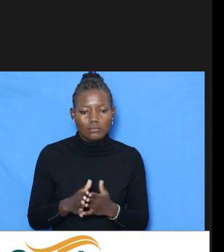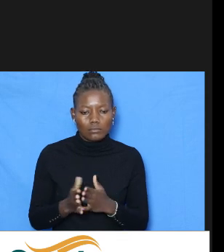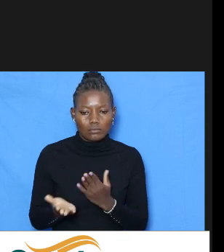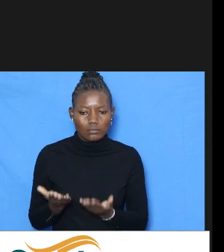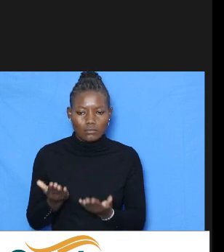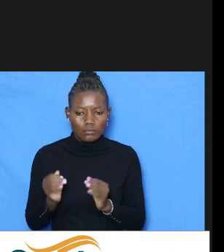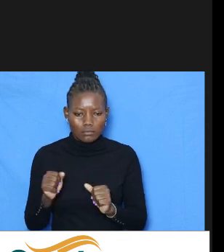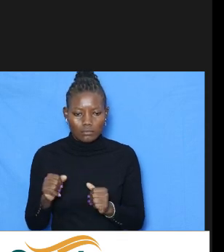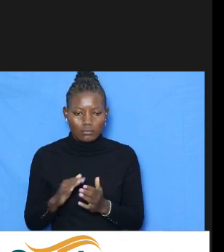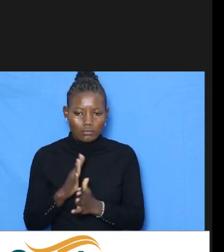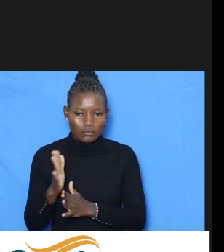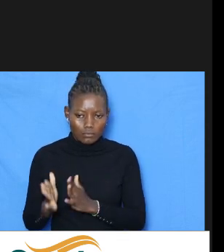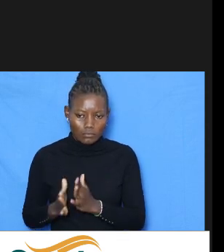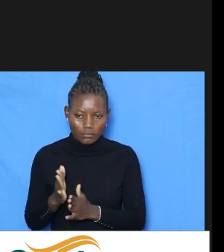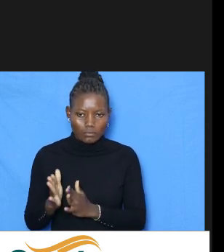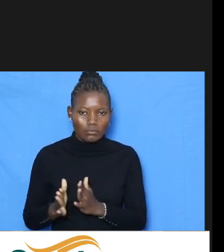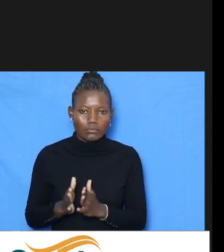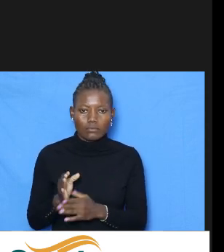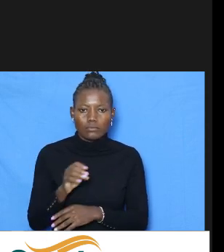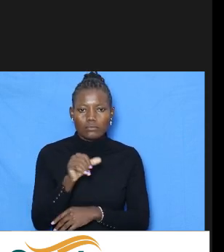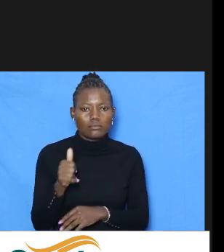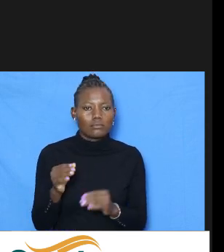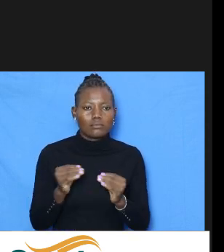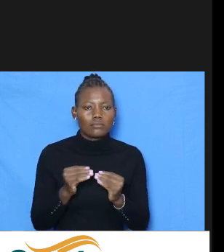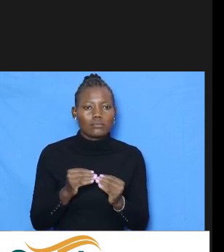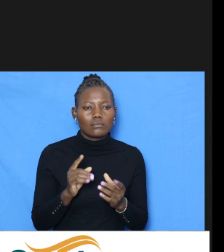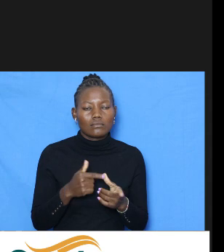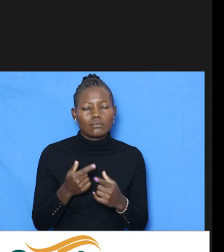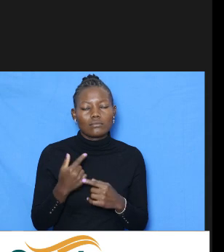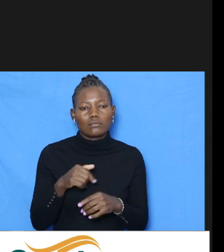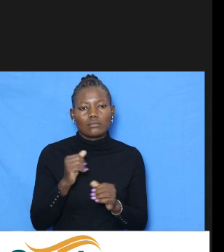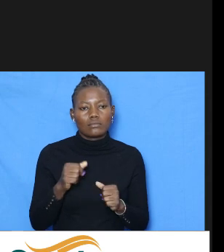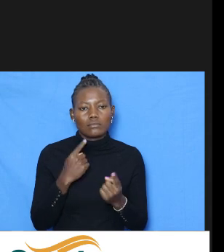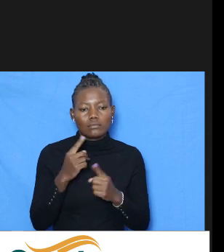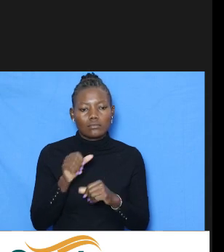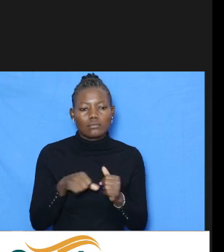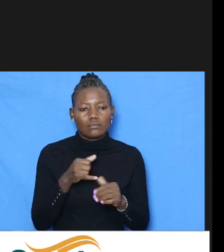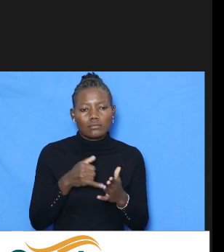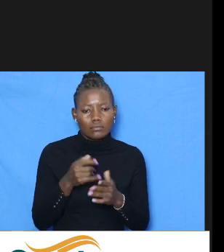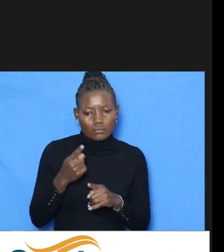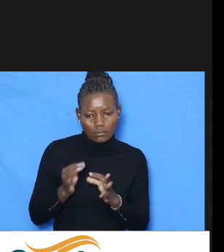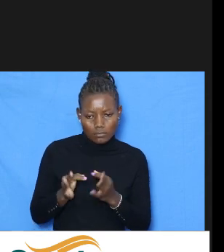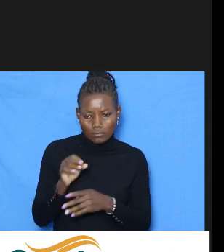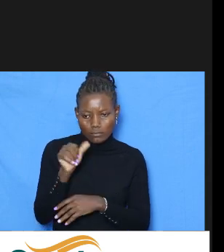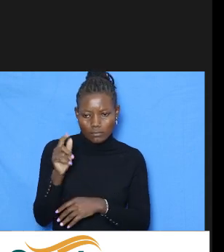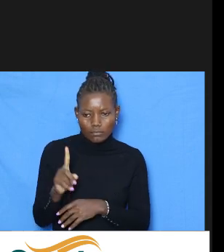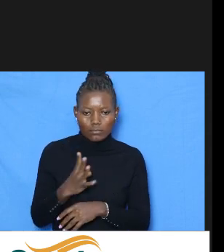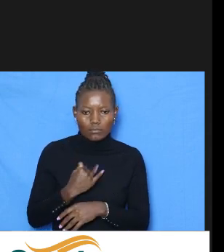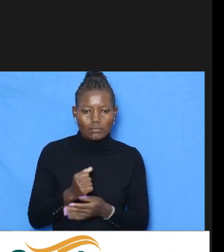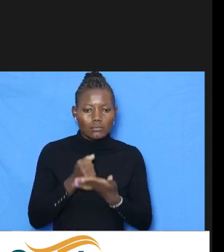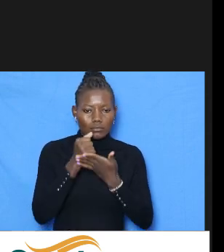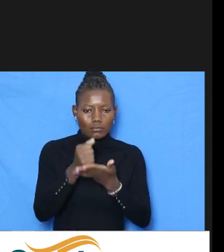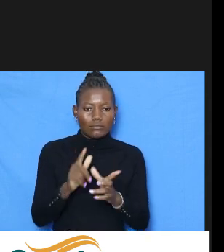can be organized in a subsequent webinar, then maybe we could touch things on this. But if anyone would need help on